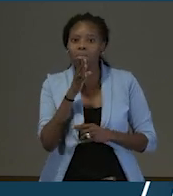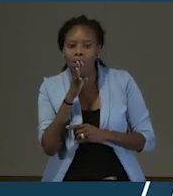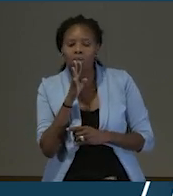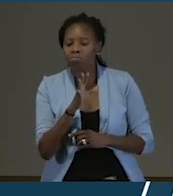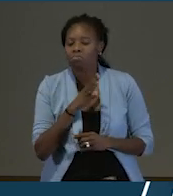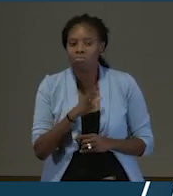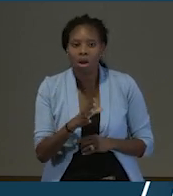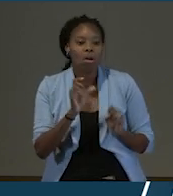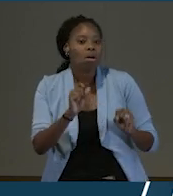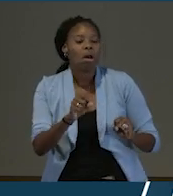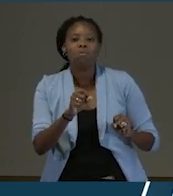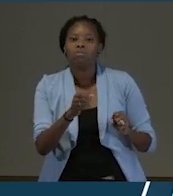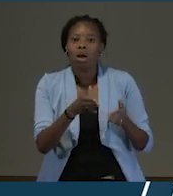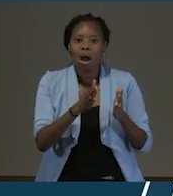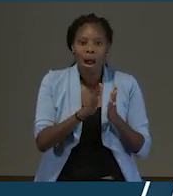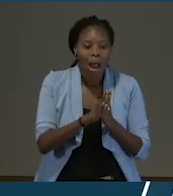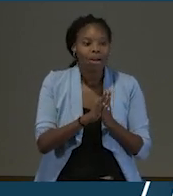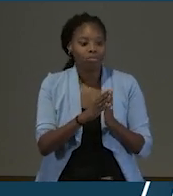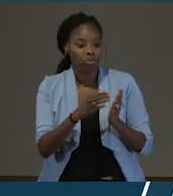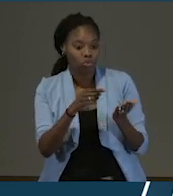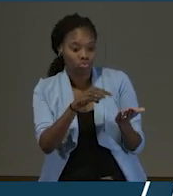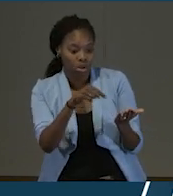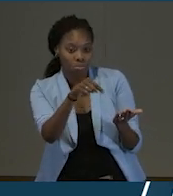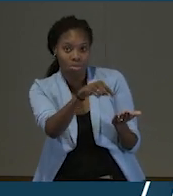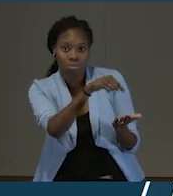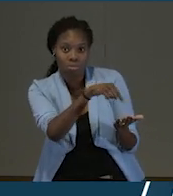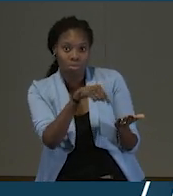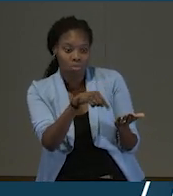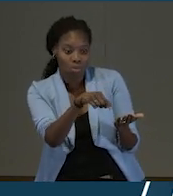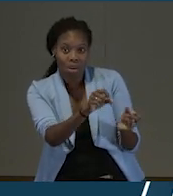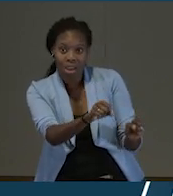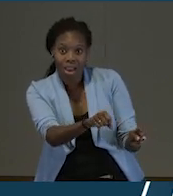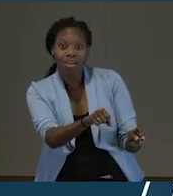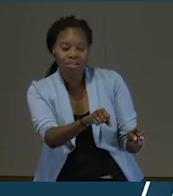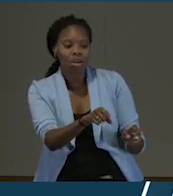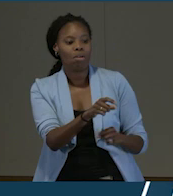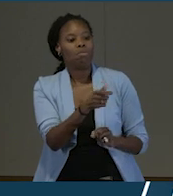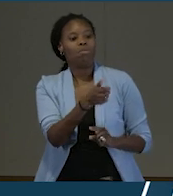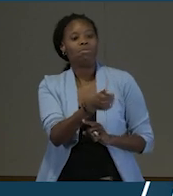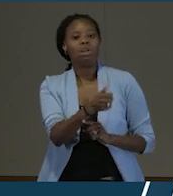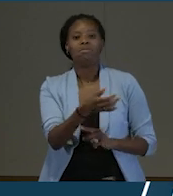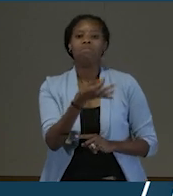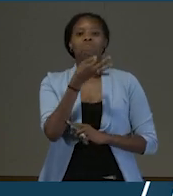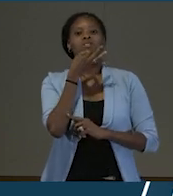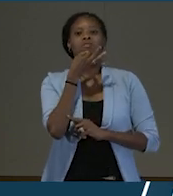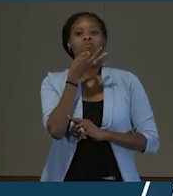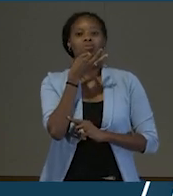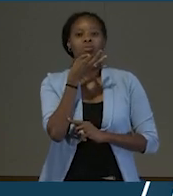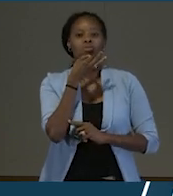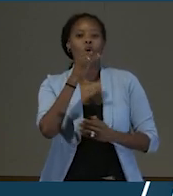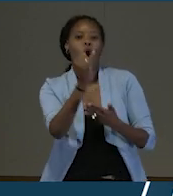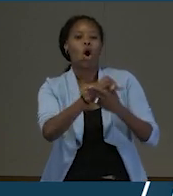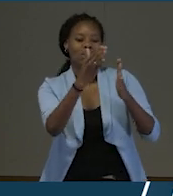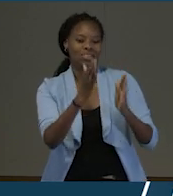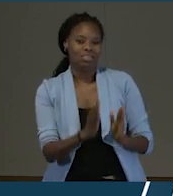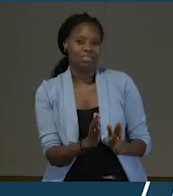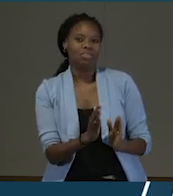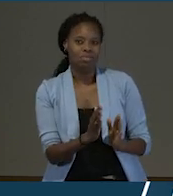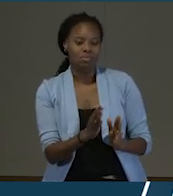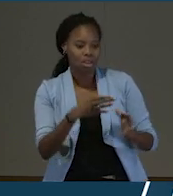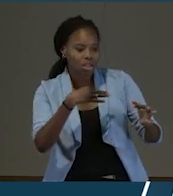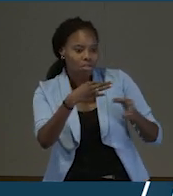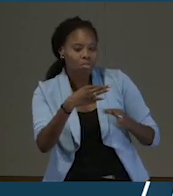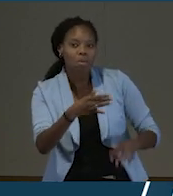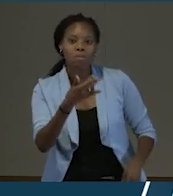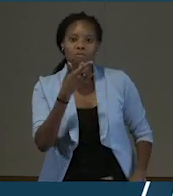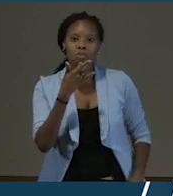drawing. Children will be more excited to be the expert of their art and tell you about it than to be told that their dog looks